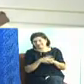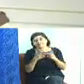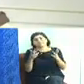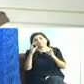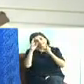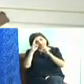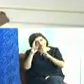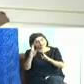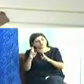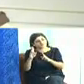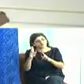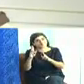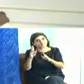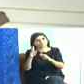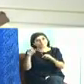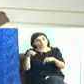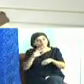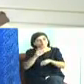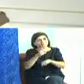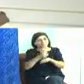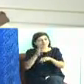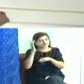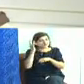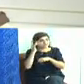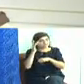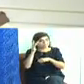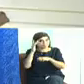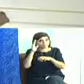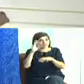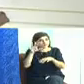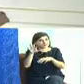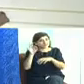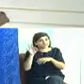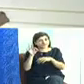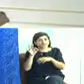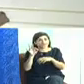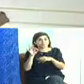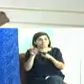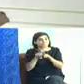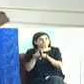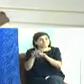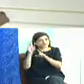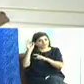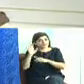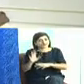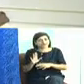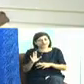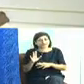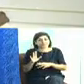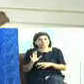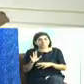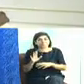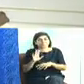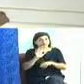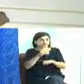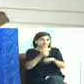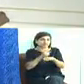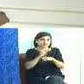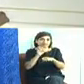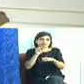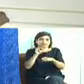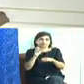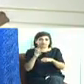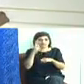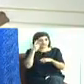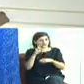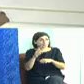honor the fact at this installation why he was selected as the preacher to set the tone for